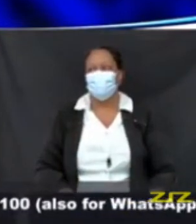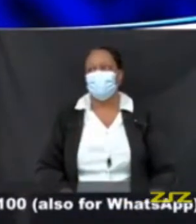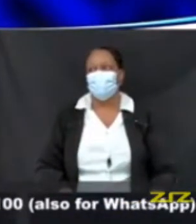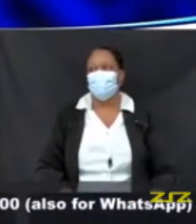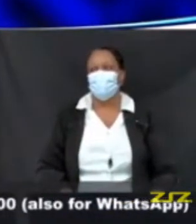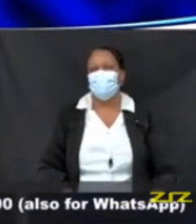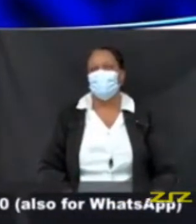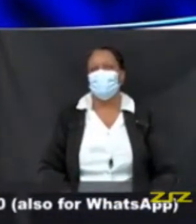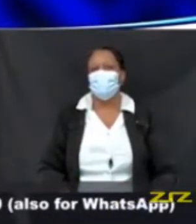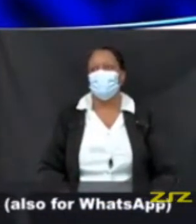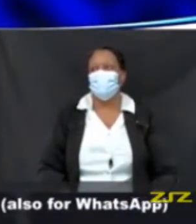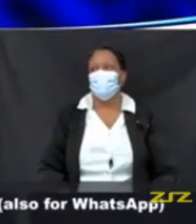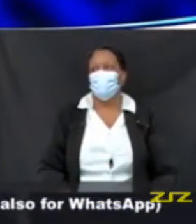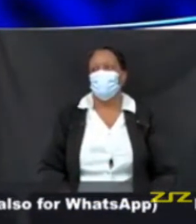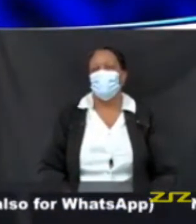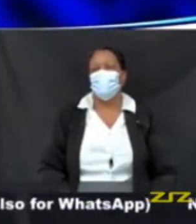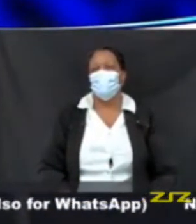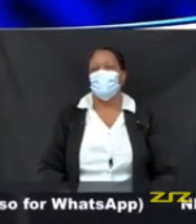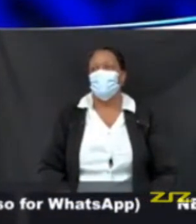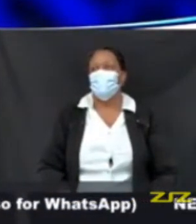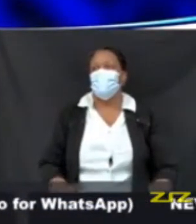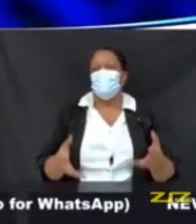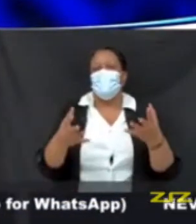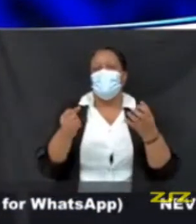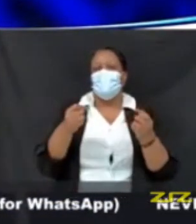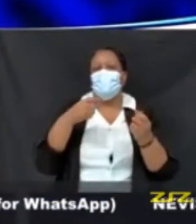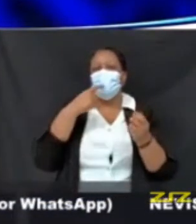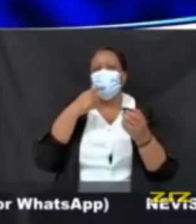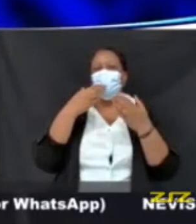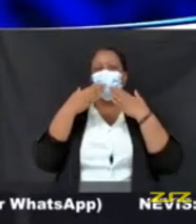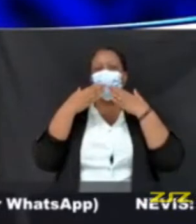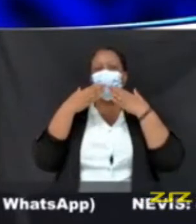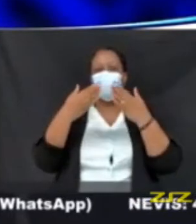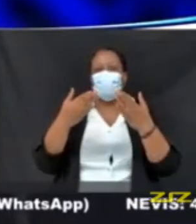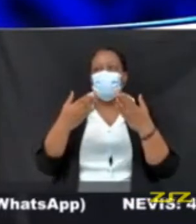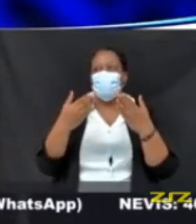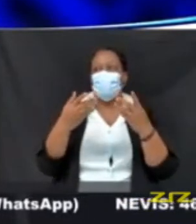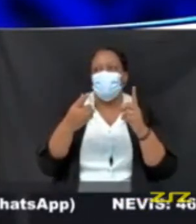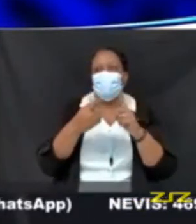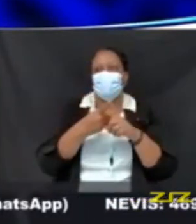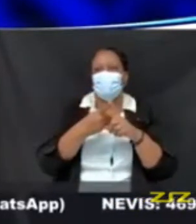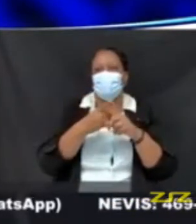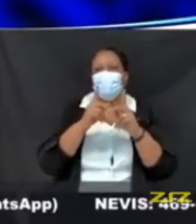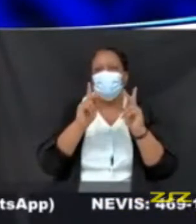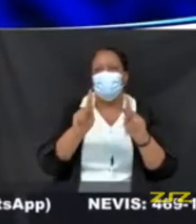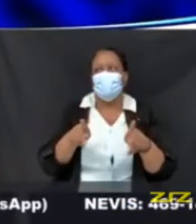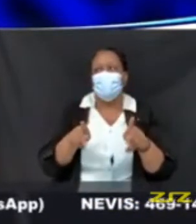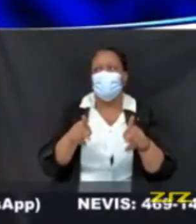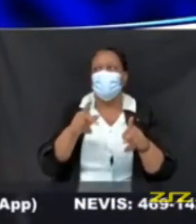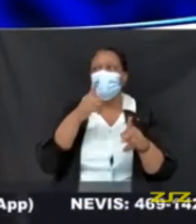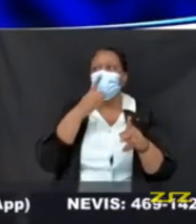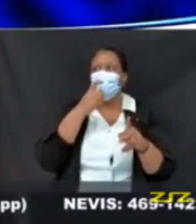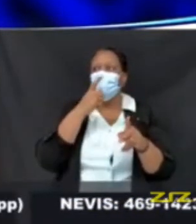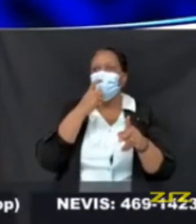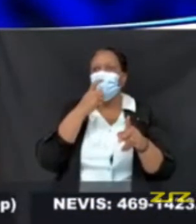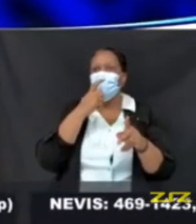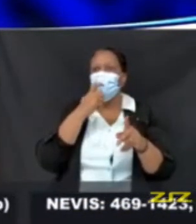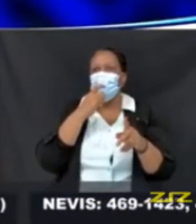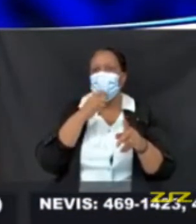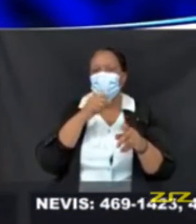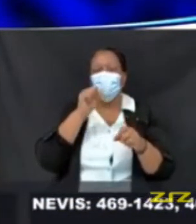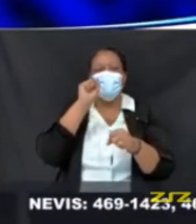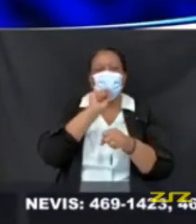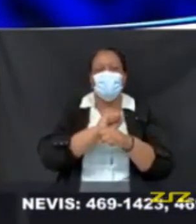I also want to say a big thank you to the persons who work behind the scenes to put this situation